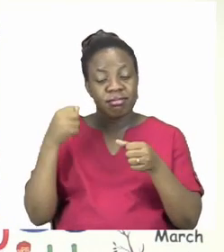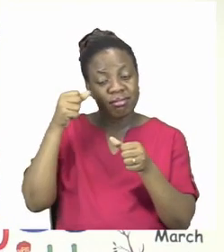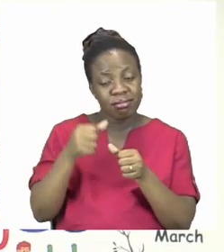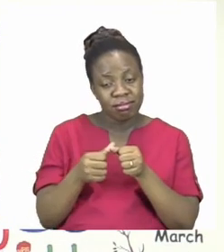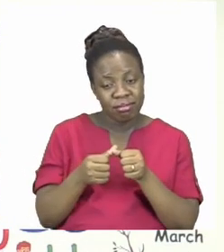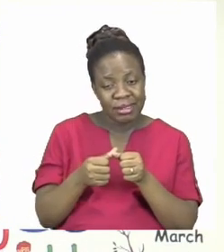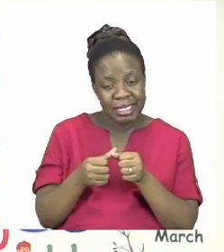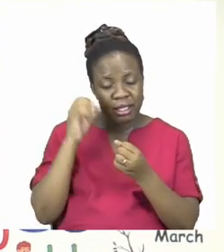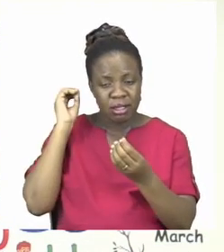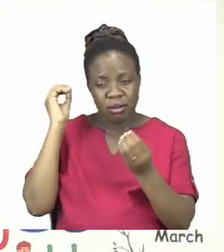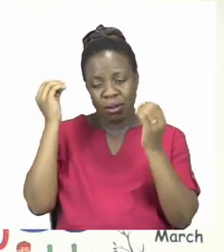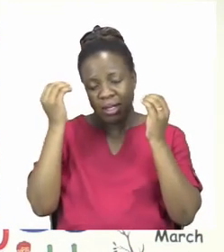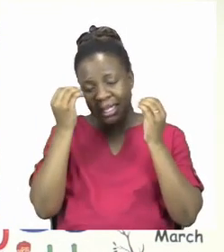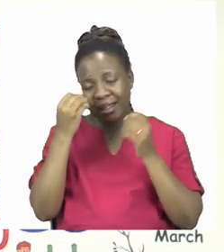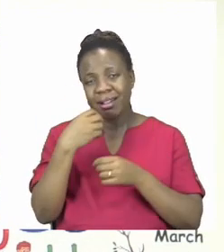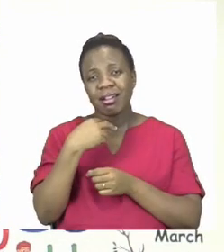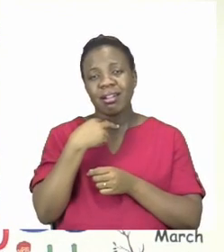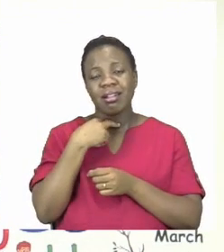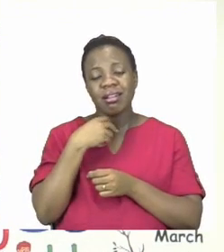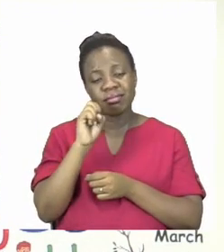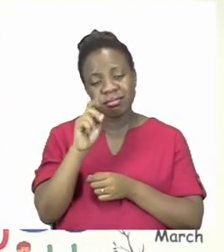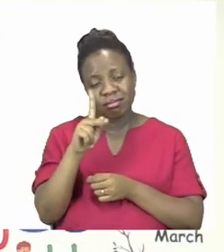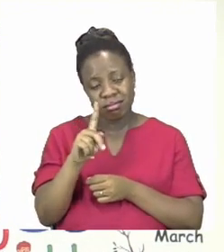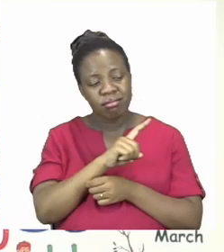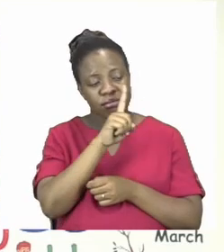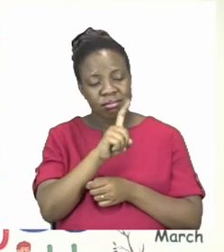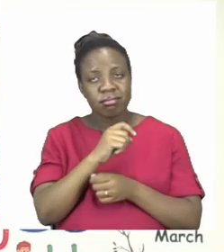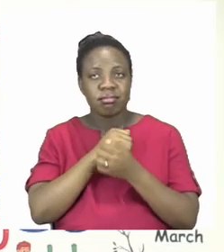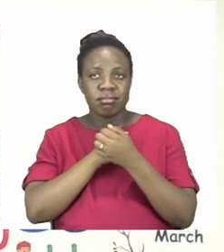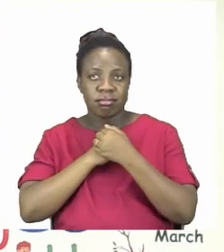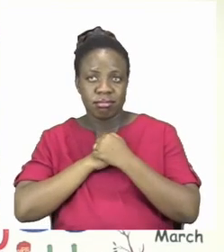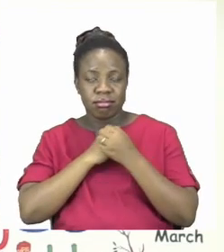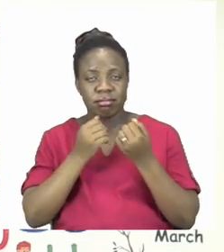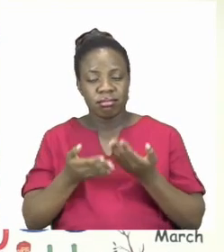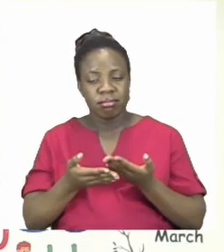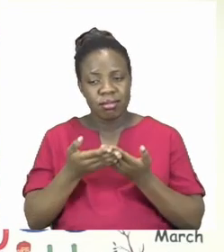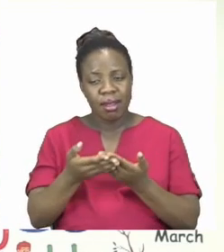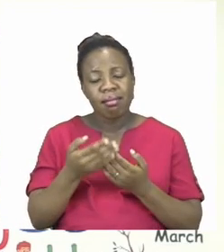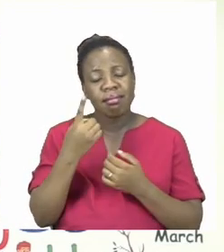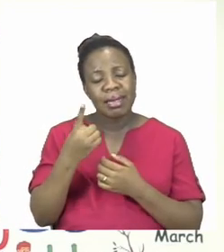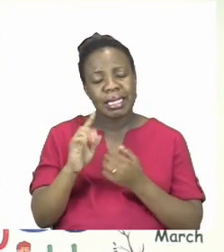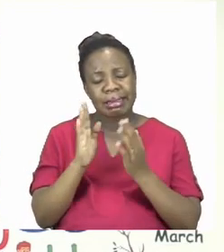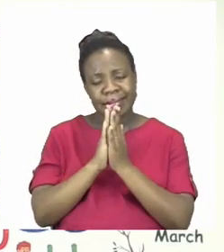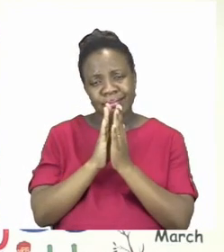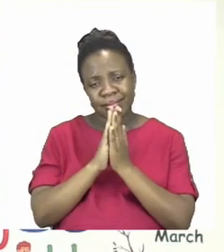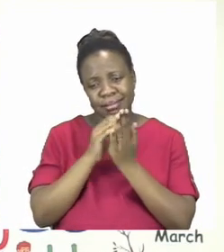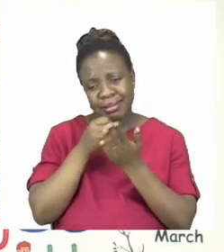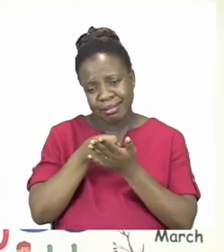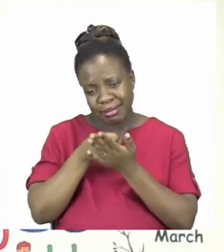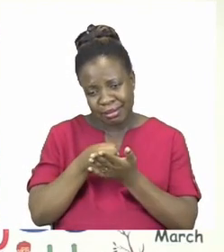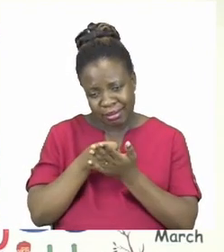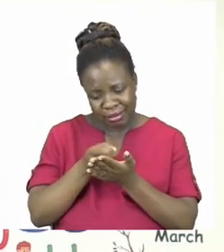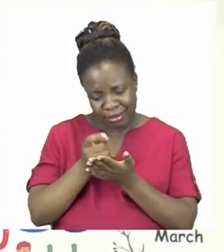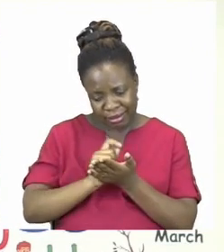what to do, that's okay. You can always ask an adult for help, but please try and finish your work by yourself. Now that